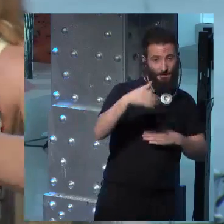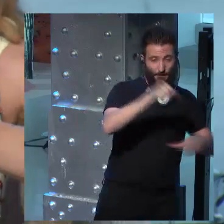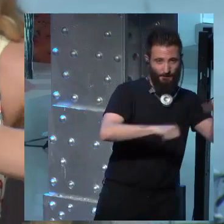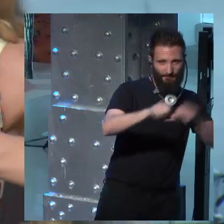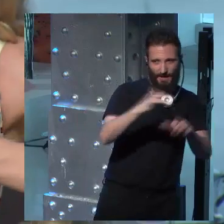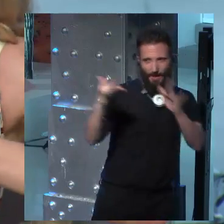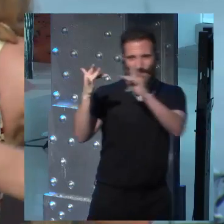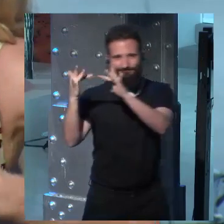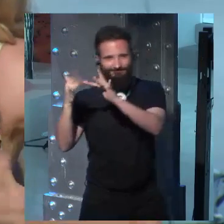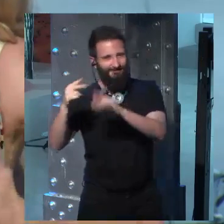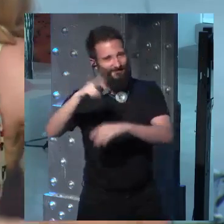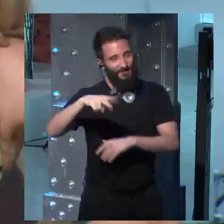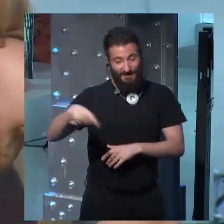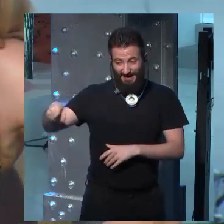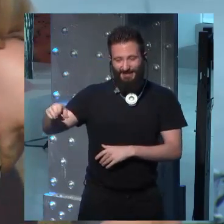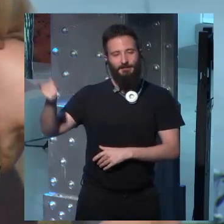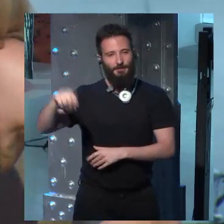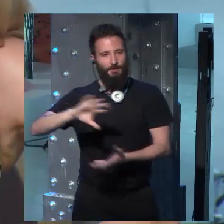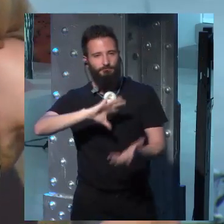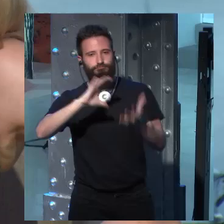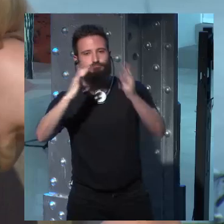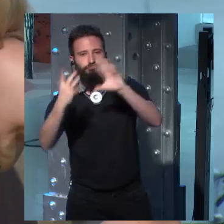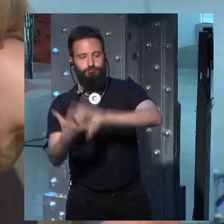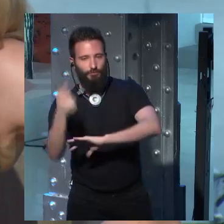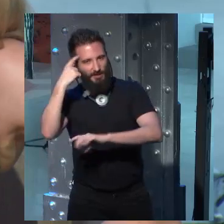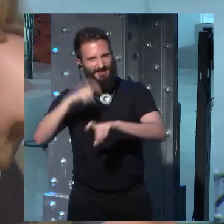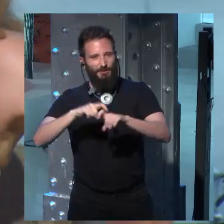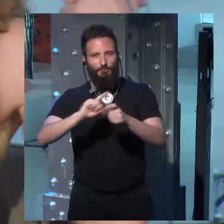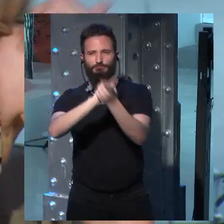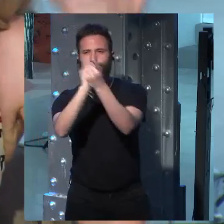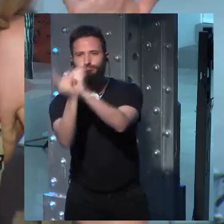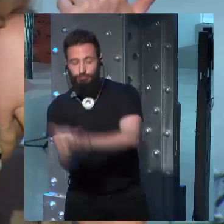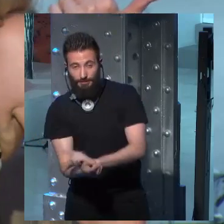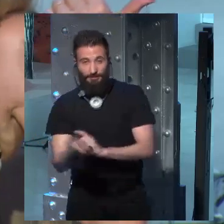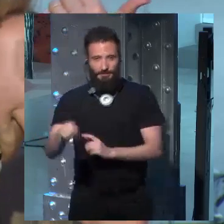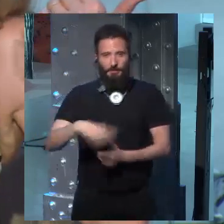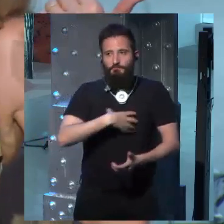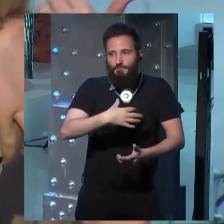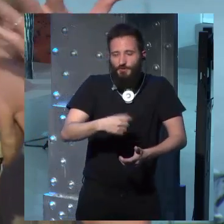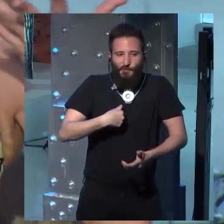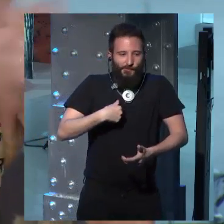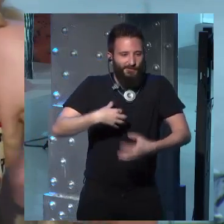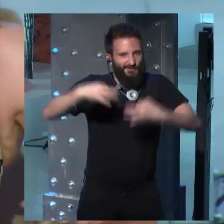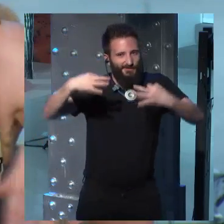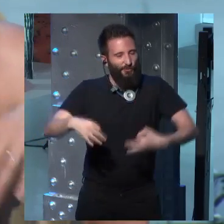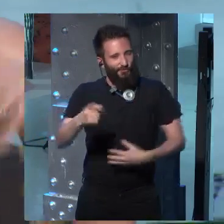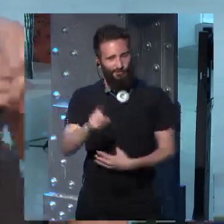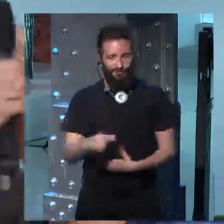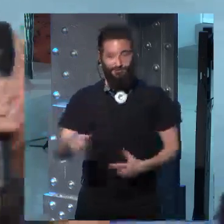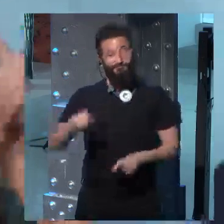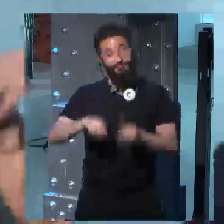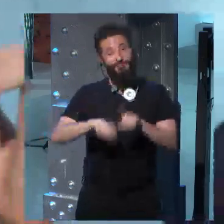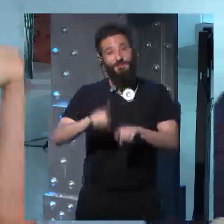targets end up at the time that they cross, I'm not sure. I'm not entirely sure. I think it has something to do with where Kim came from. I agree with that